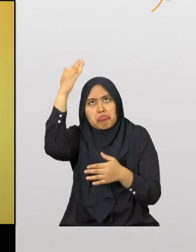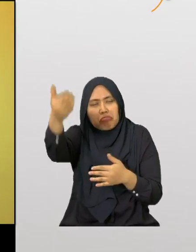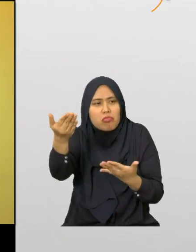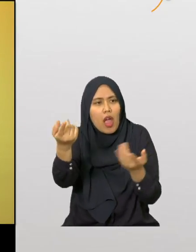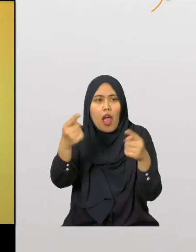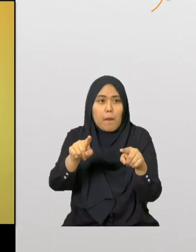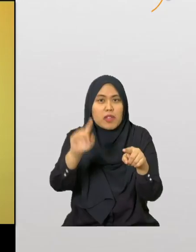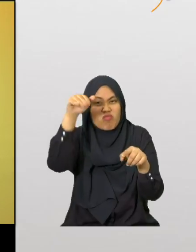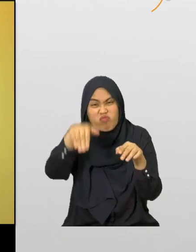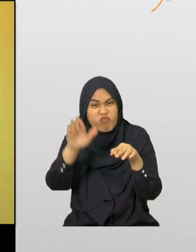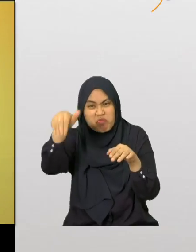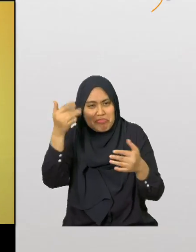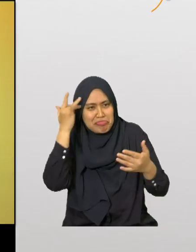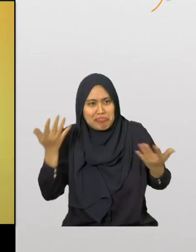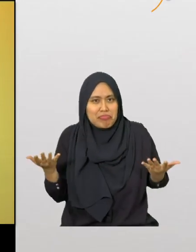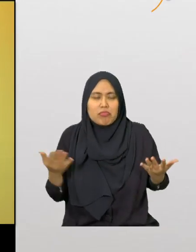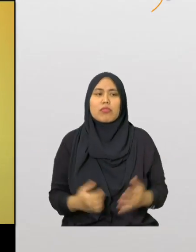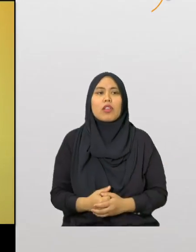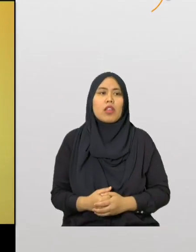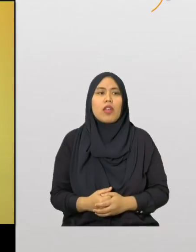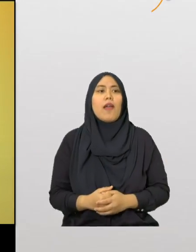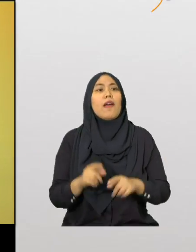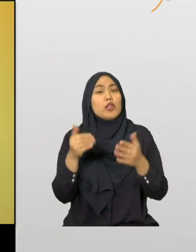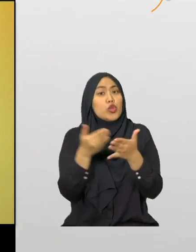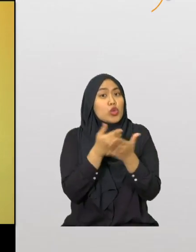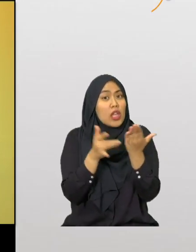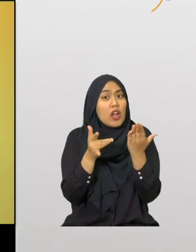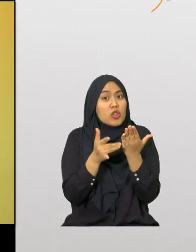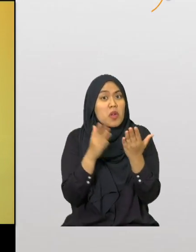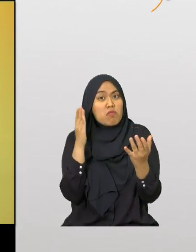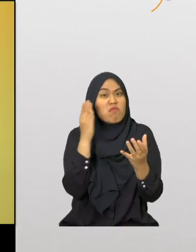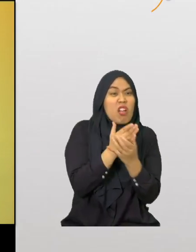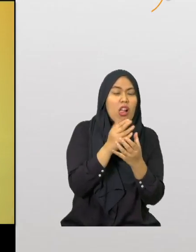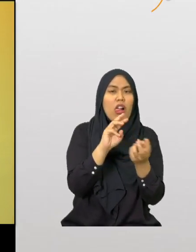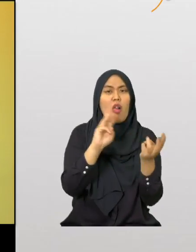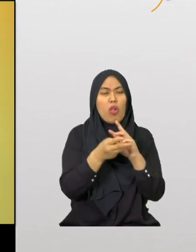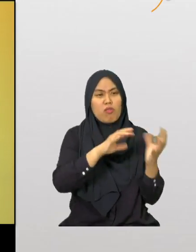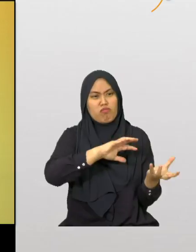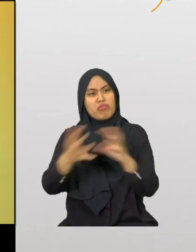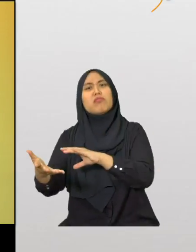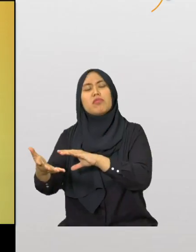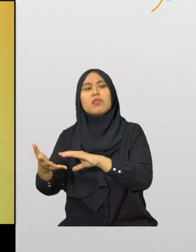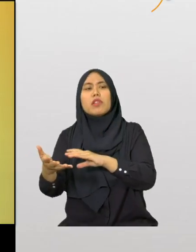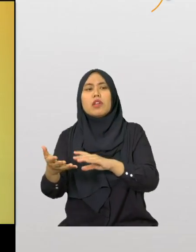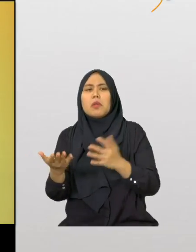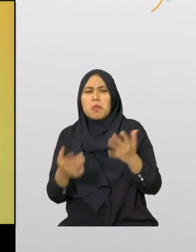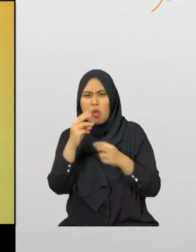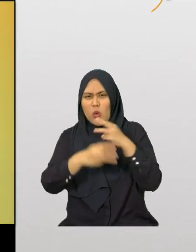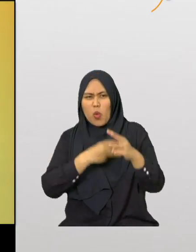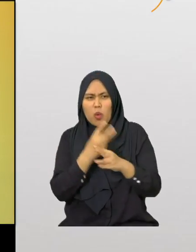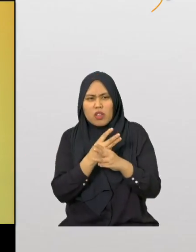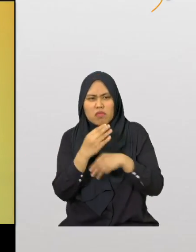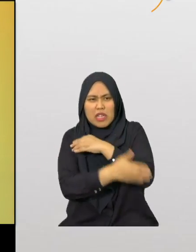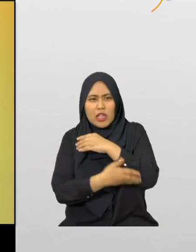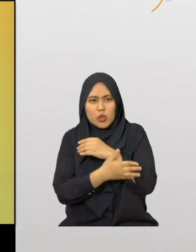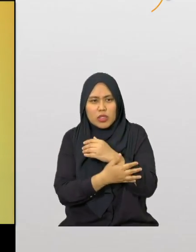next half century. What new technologies will disrupt the world? Will it be a world where countries big